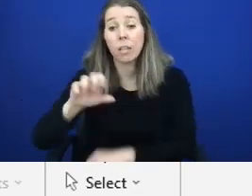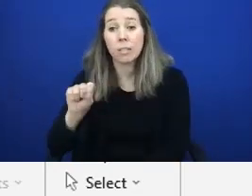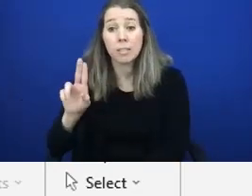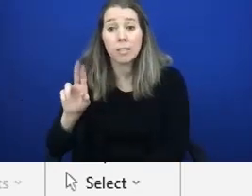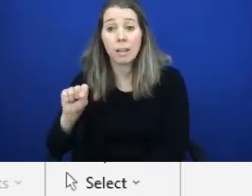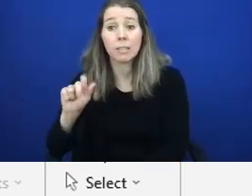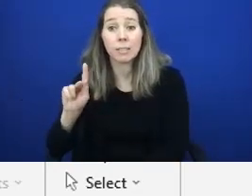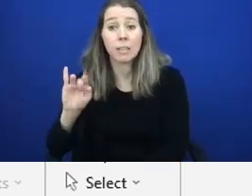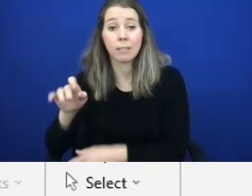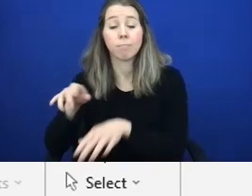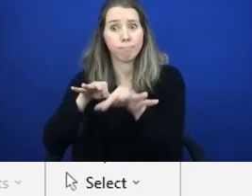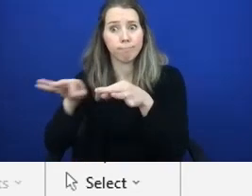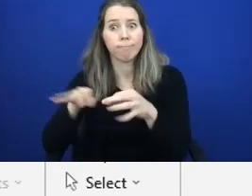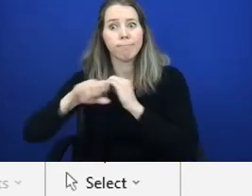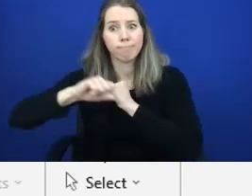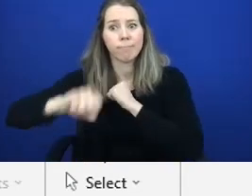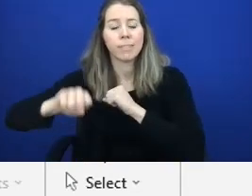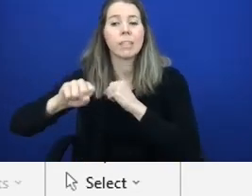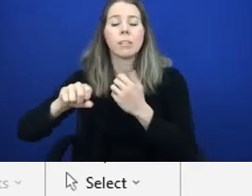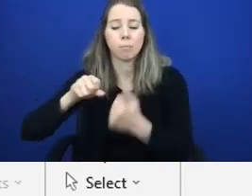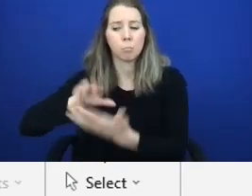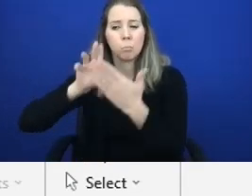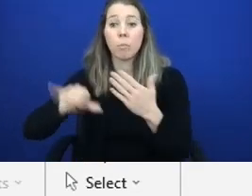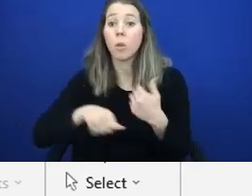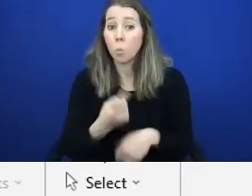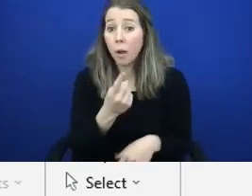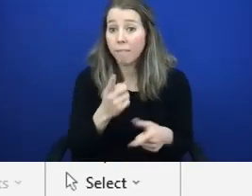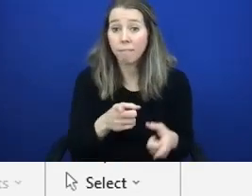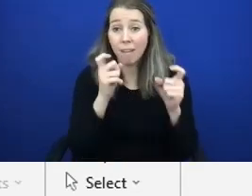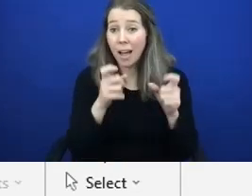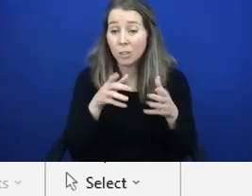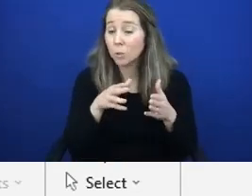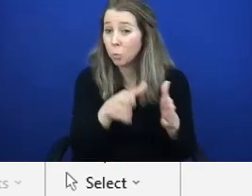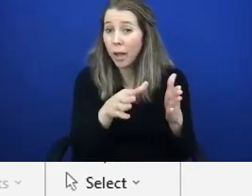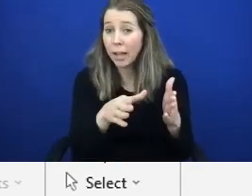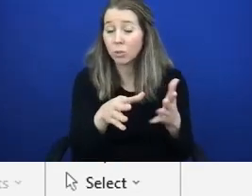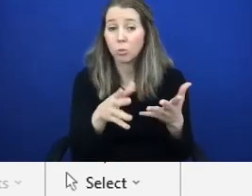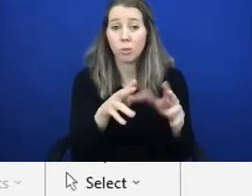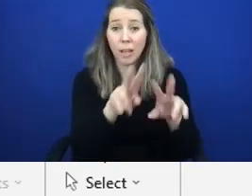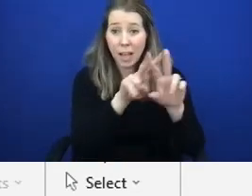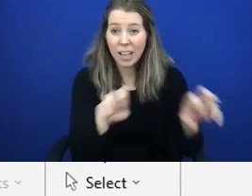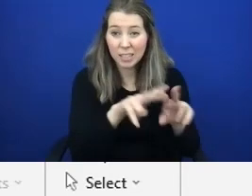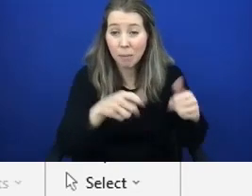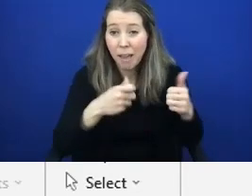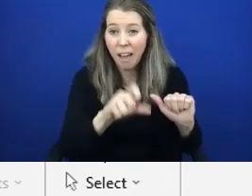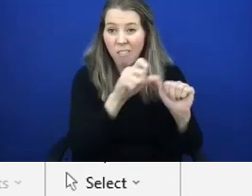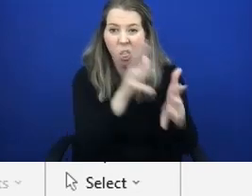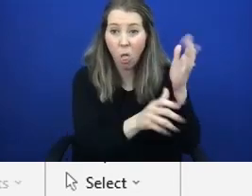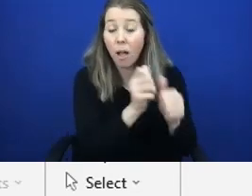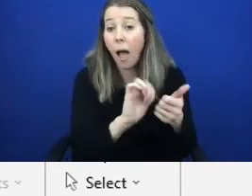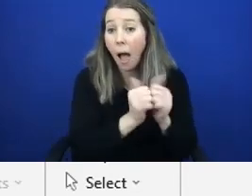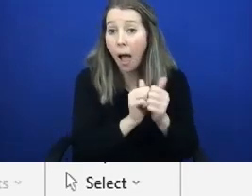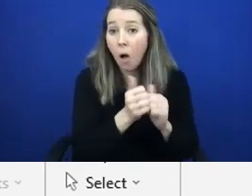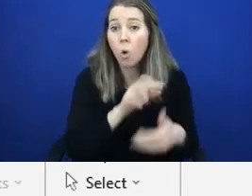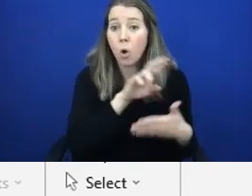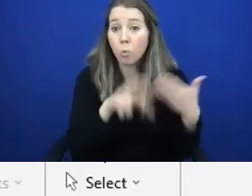it extensively. One of the fastest ways to kill an assessment effort is to use the